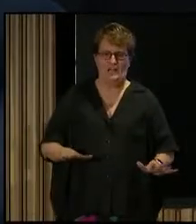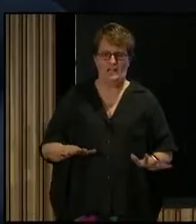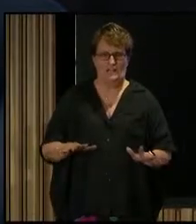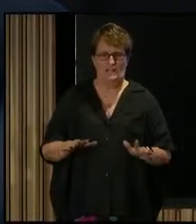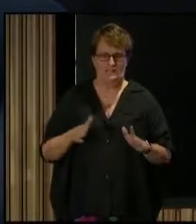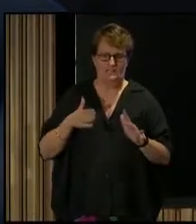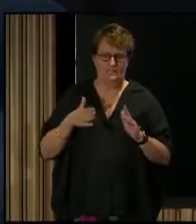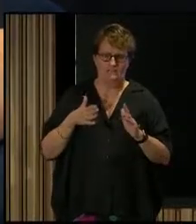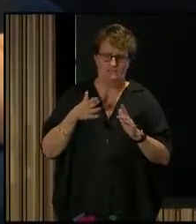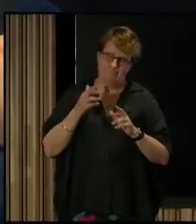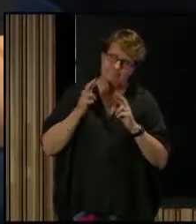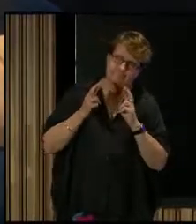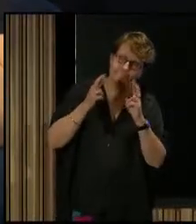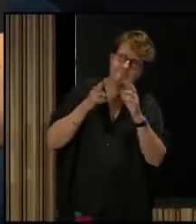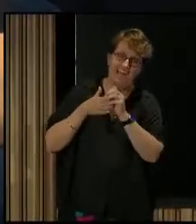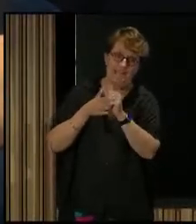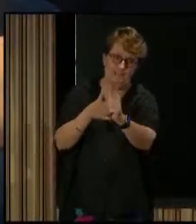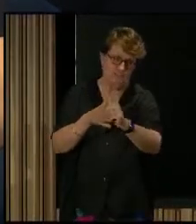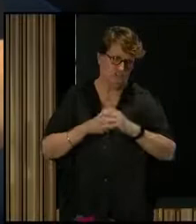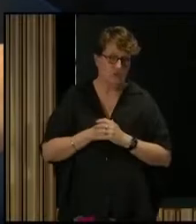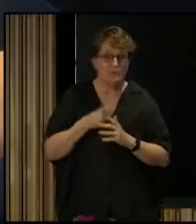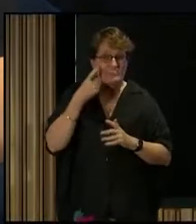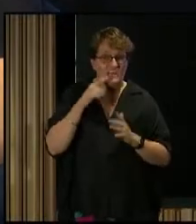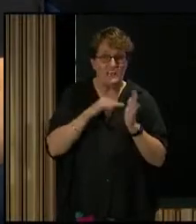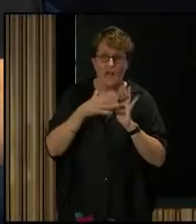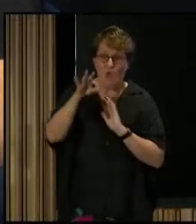headed? We're thinking about an election,